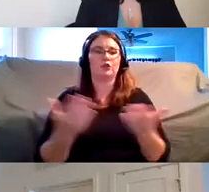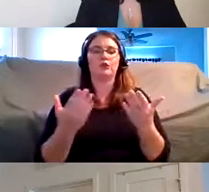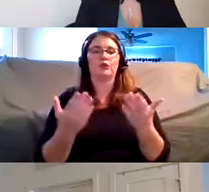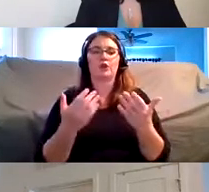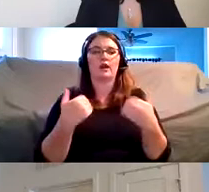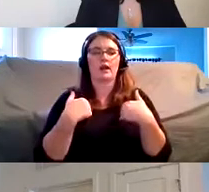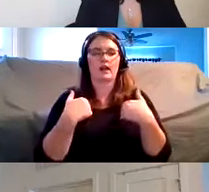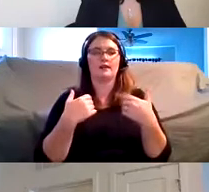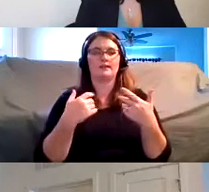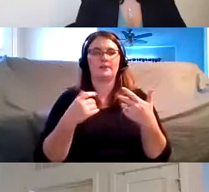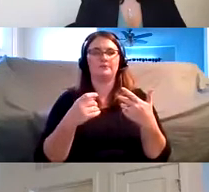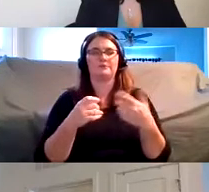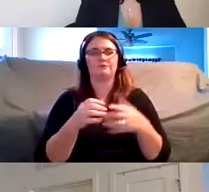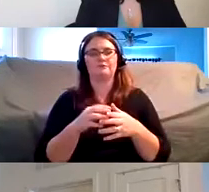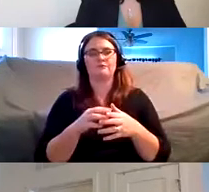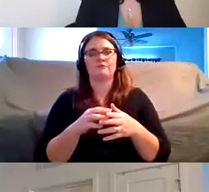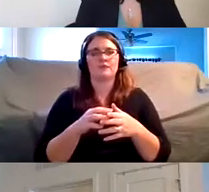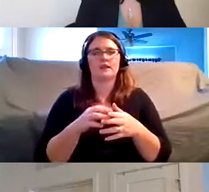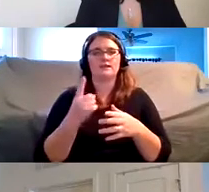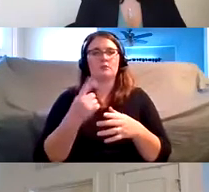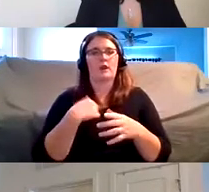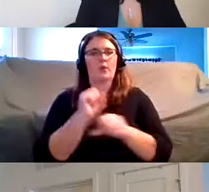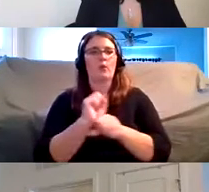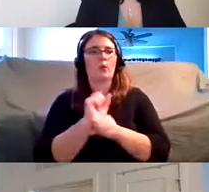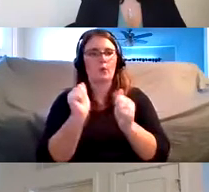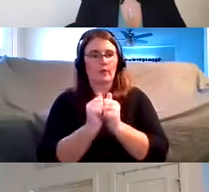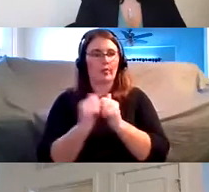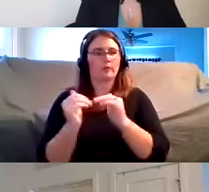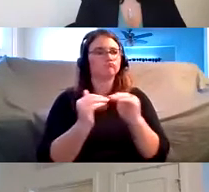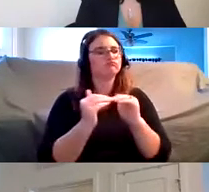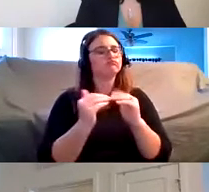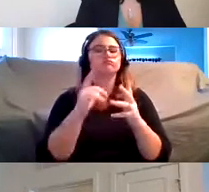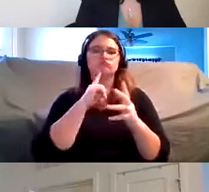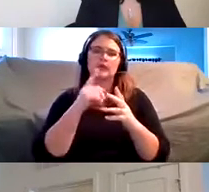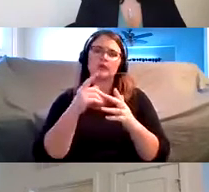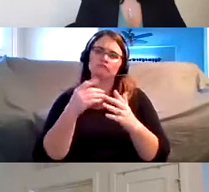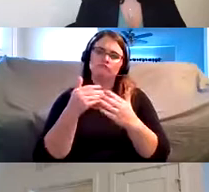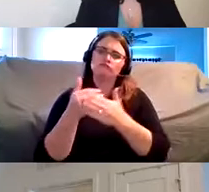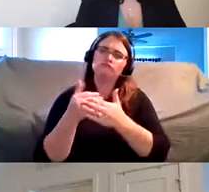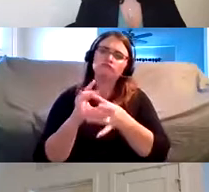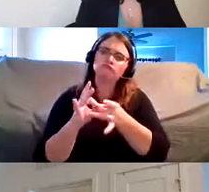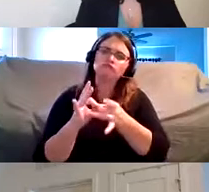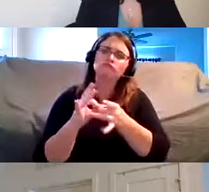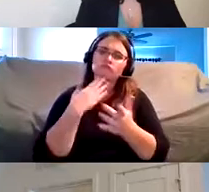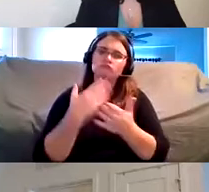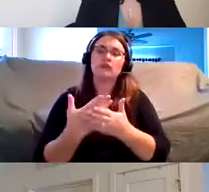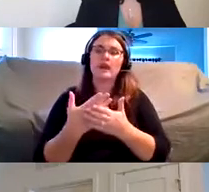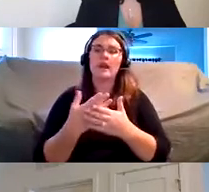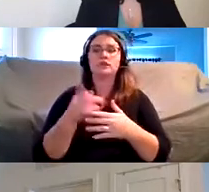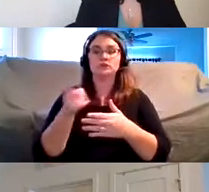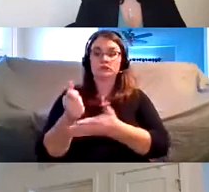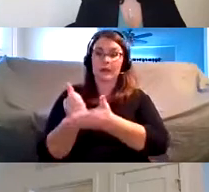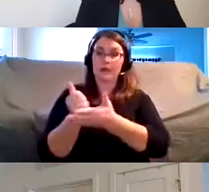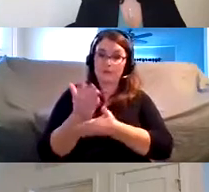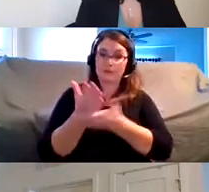colleague working with me. We were relatively close, and she was helpful in some